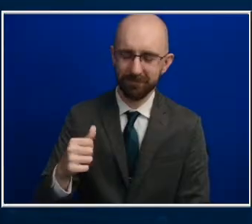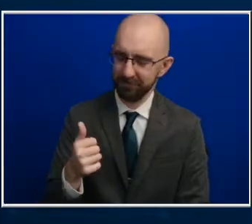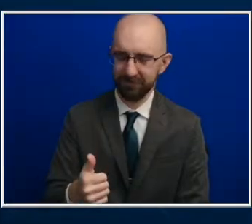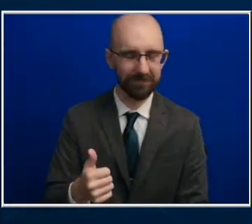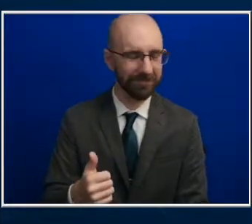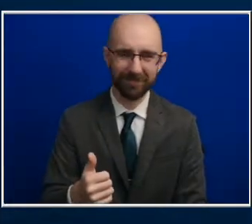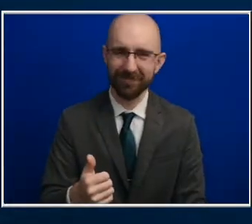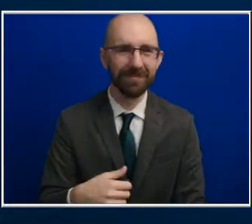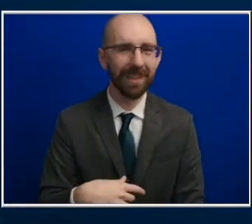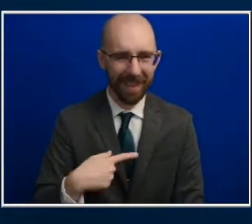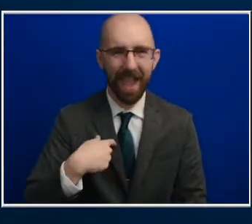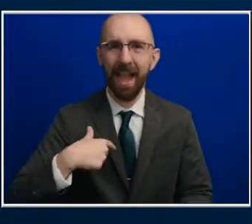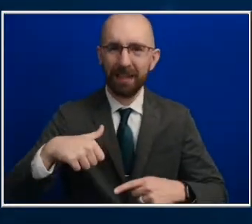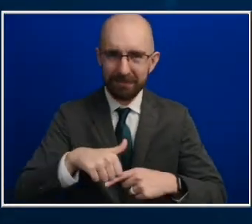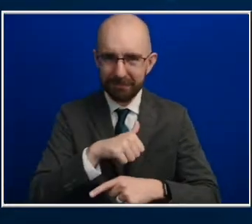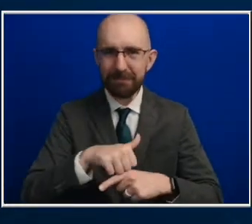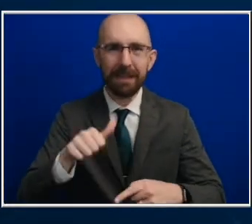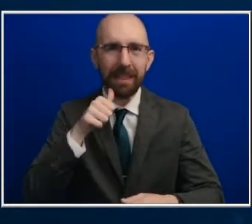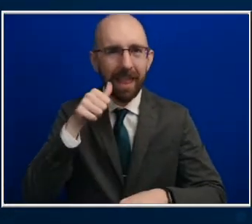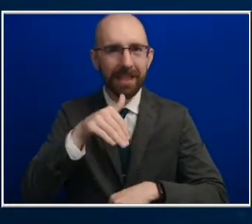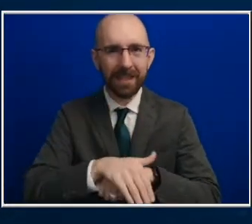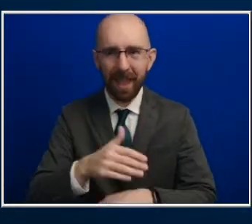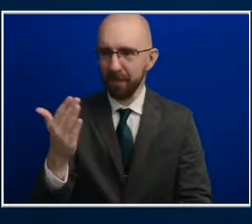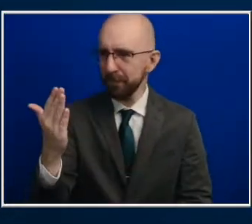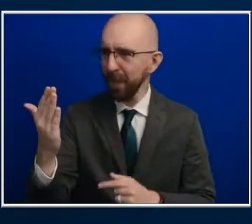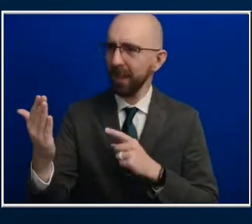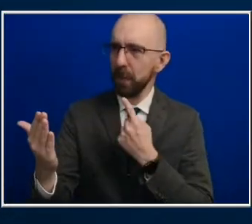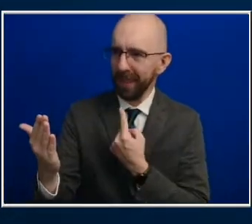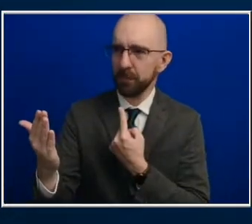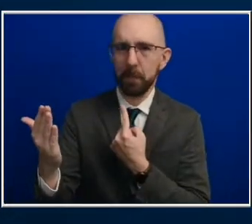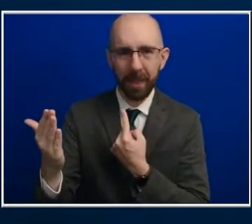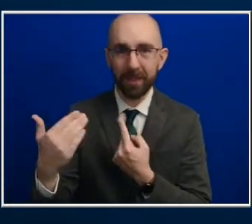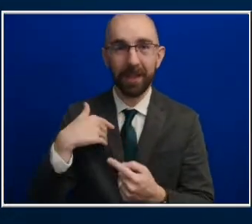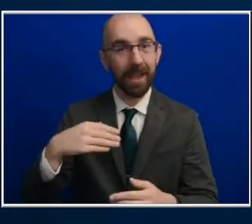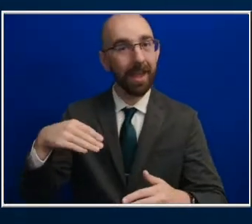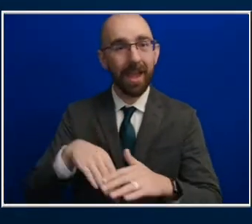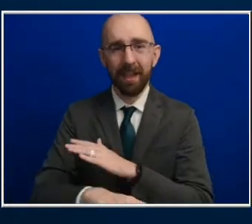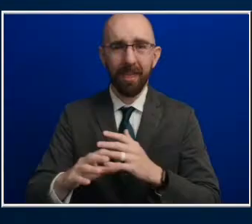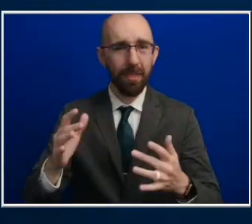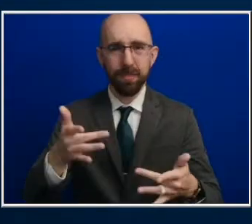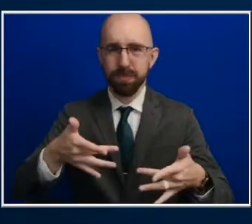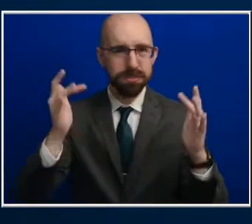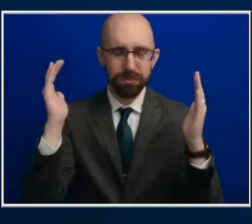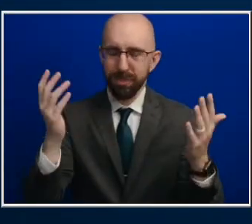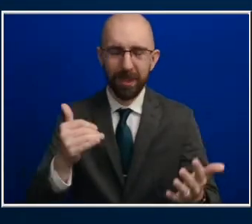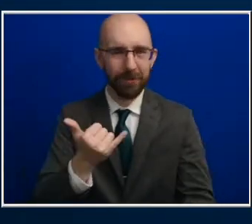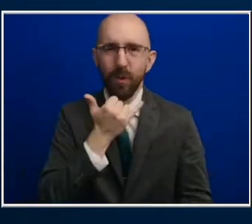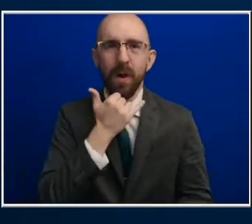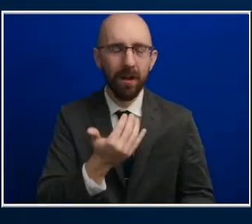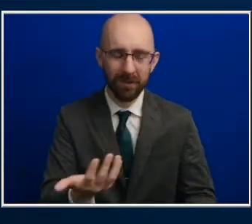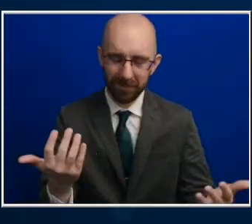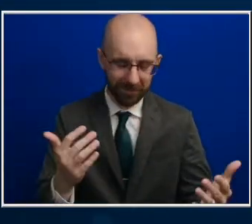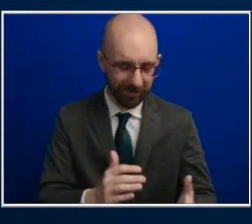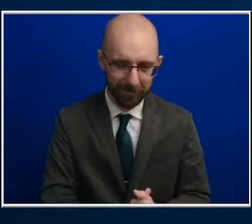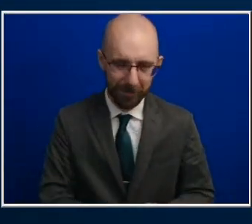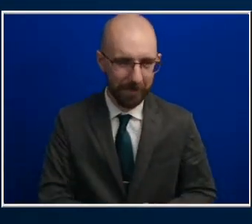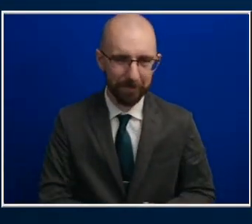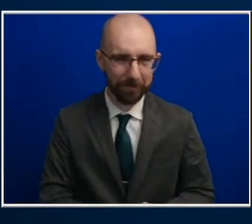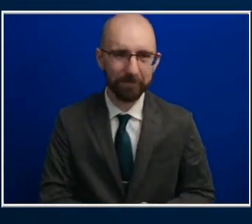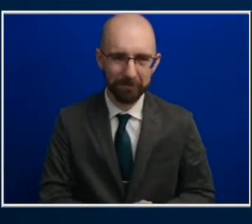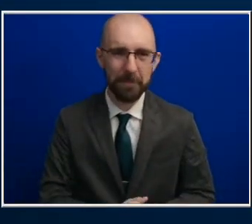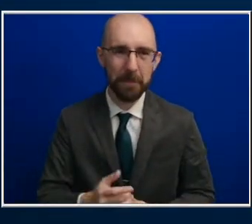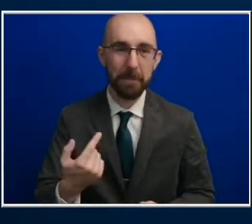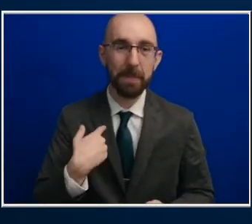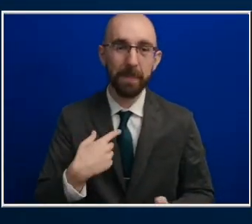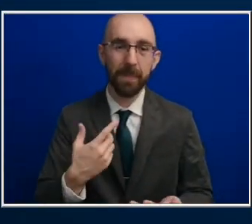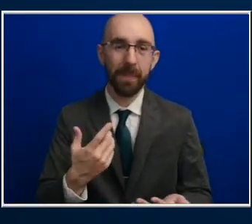I rehearsed this last night in front of the mirror, and then the day of right out of the game, but that's all right, You throw an interception the first time, but you